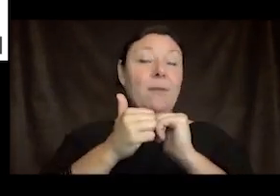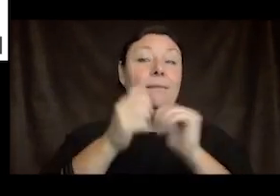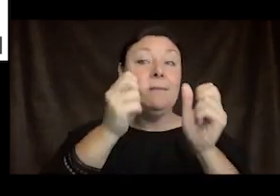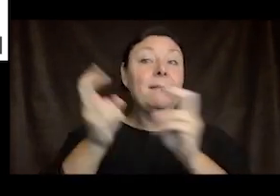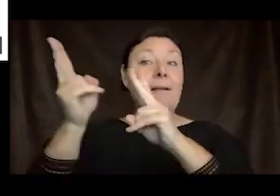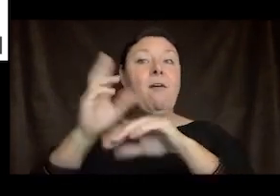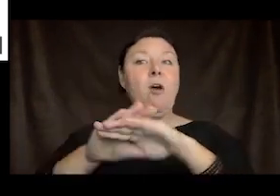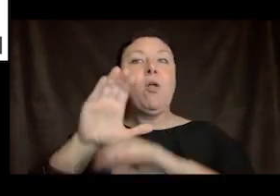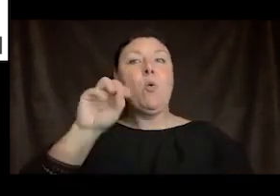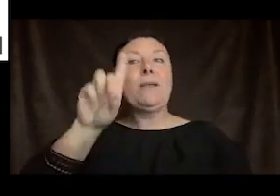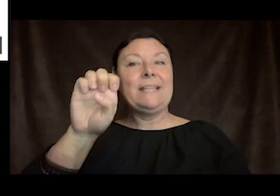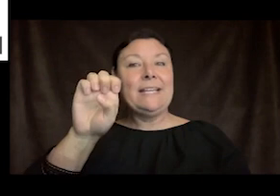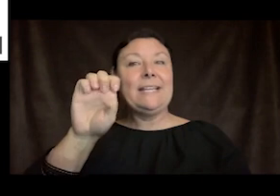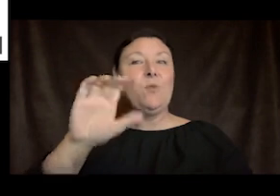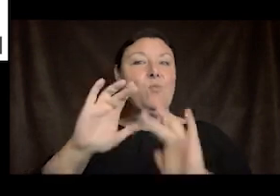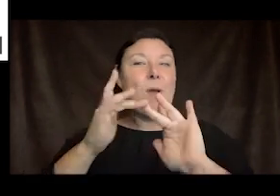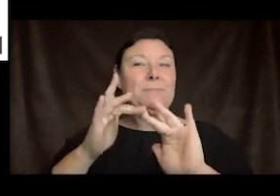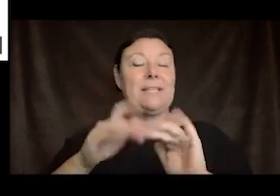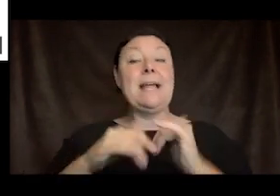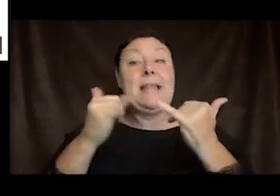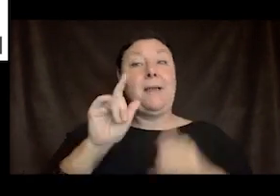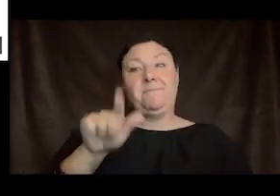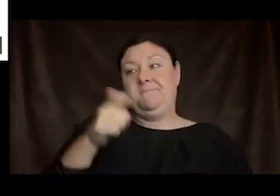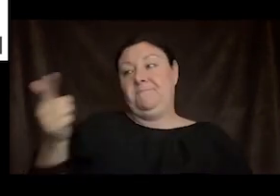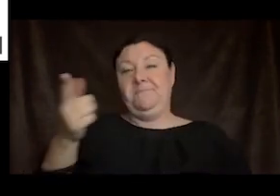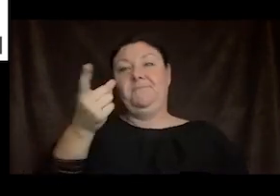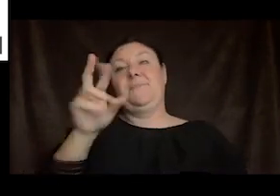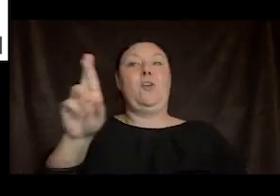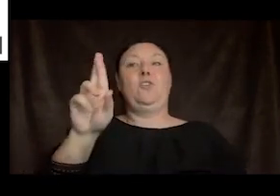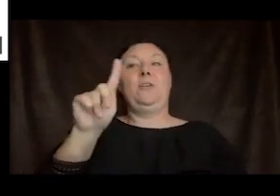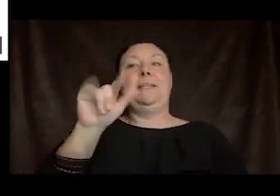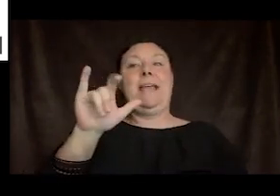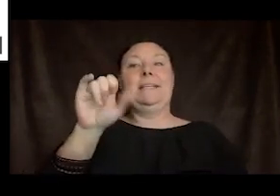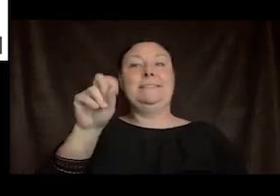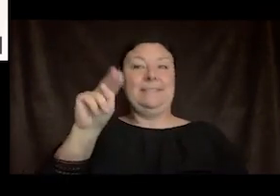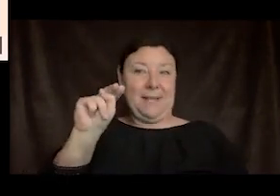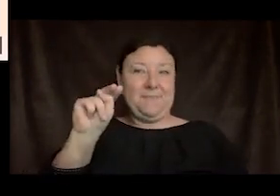without any further ado, I will hand this over to Dr. Tyson.